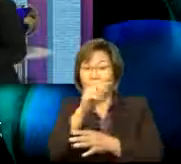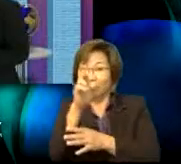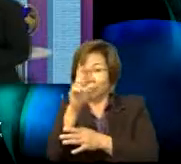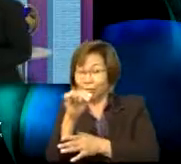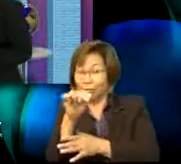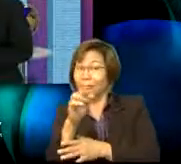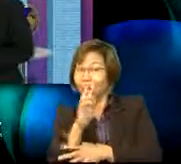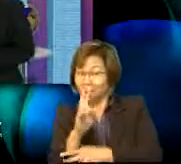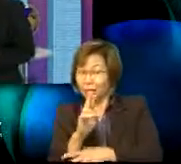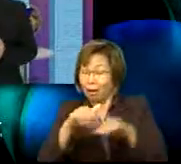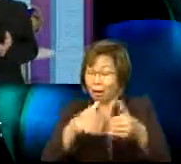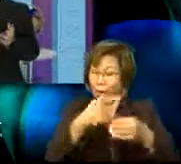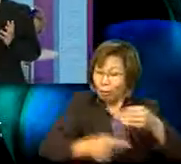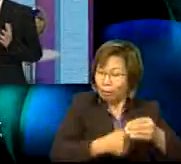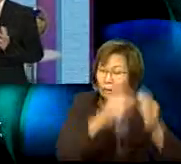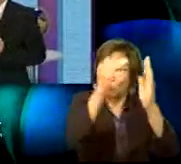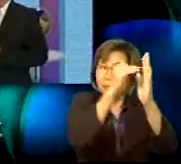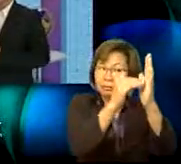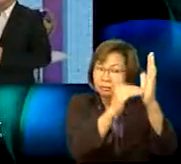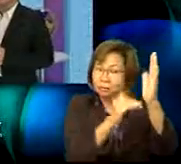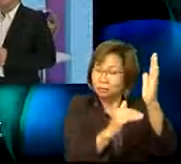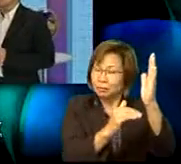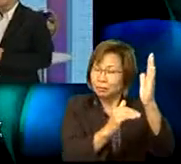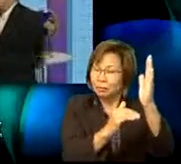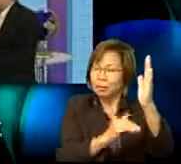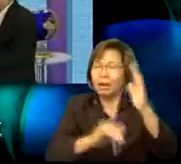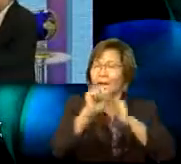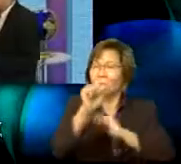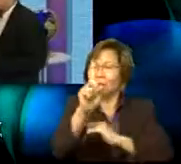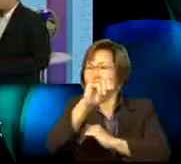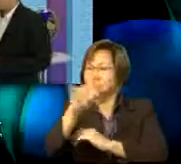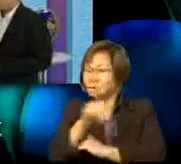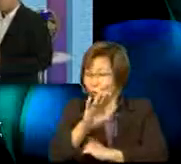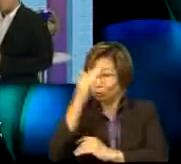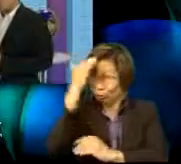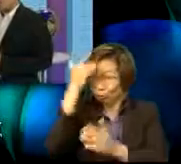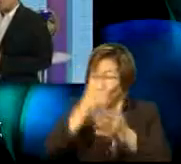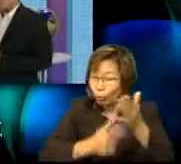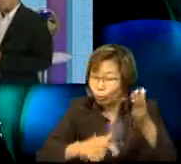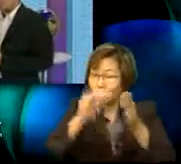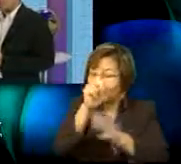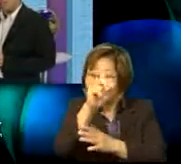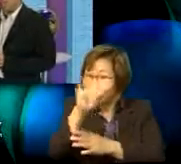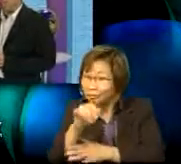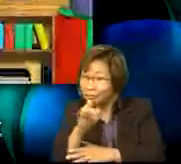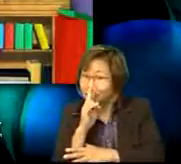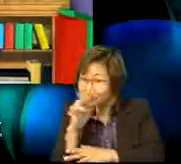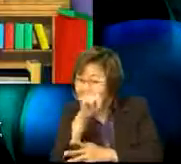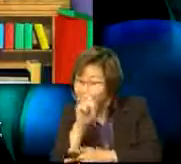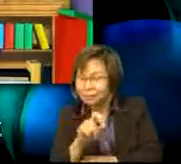are, Siti. Now, how about listing out some adjectives? You know what adjectives are,